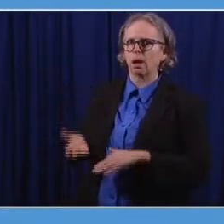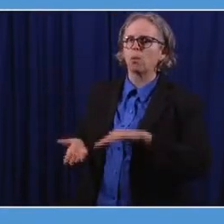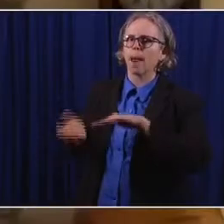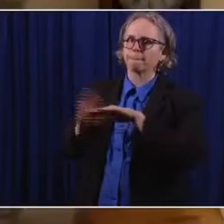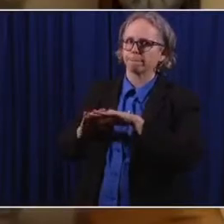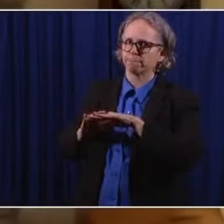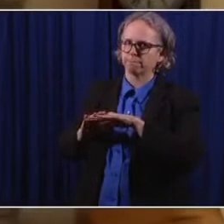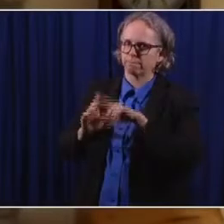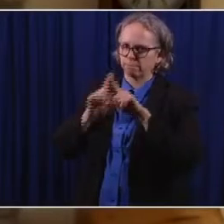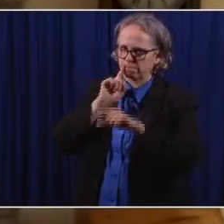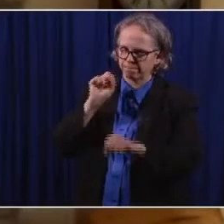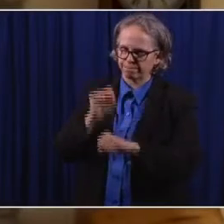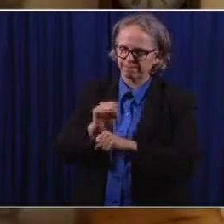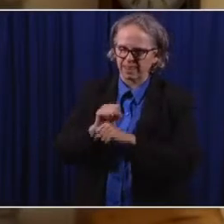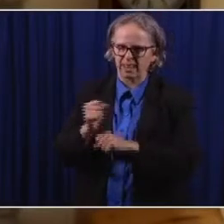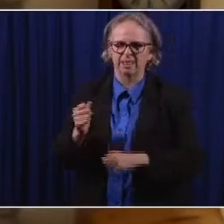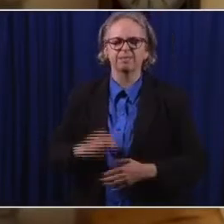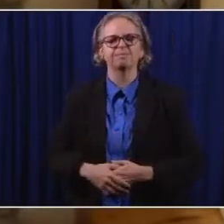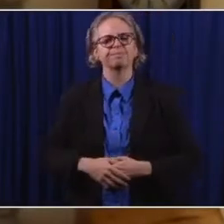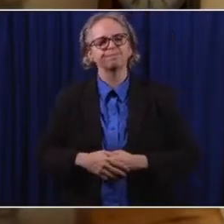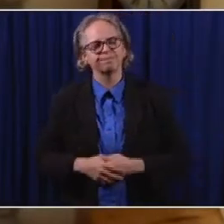Okay, Eric, let's take a look at the next one.